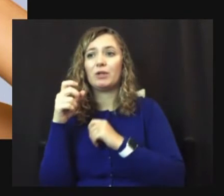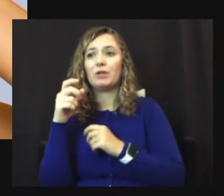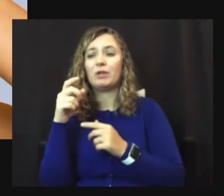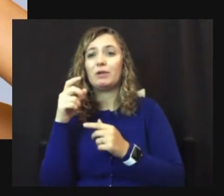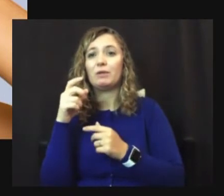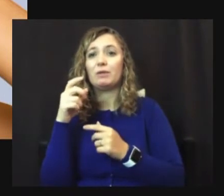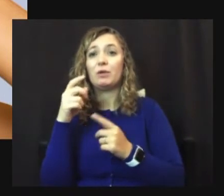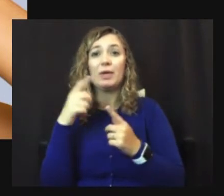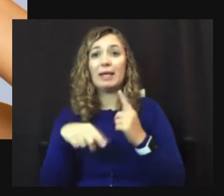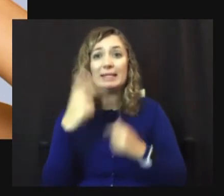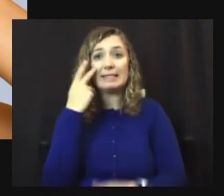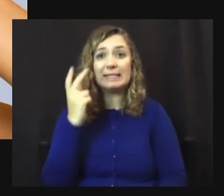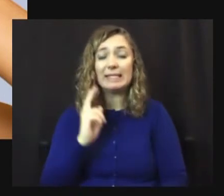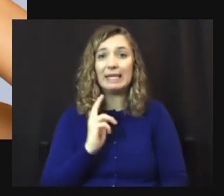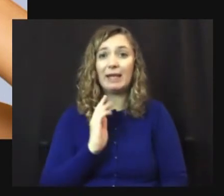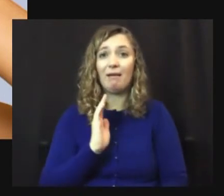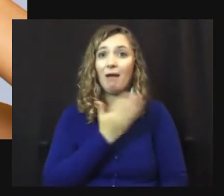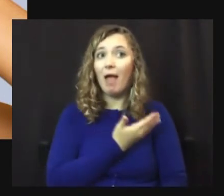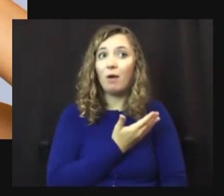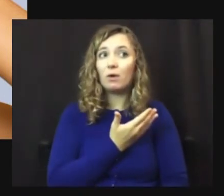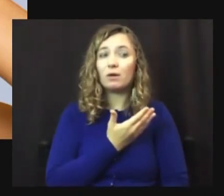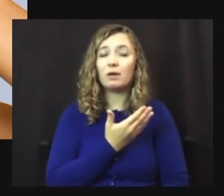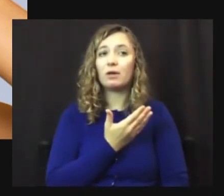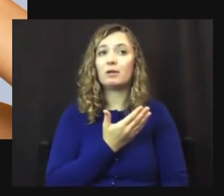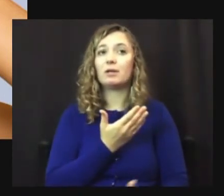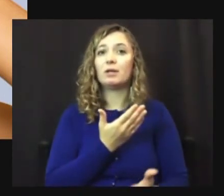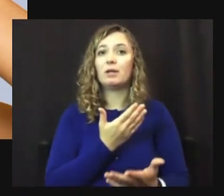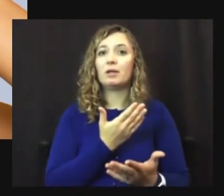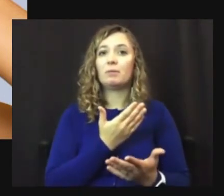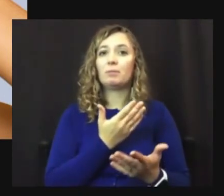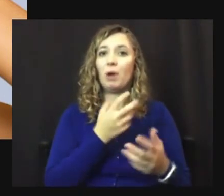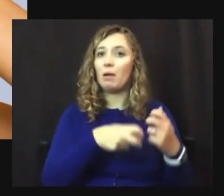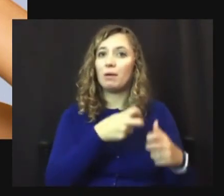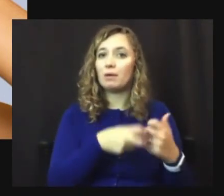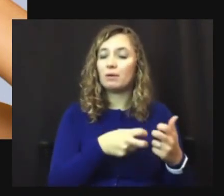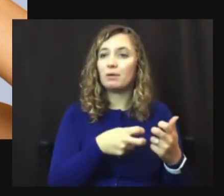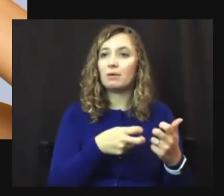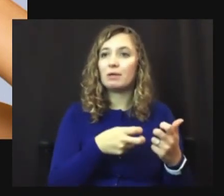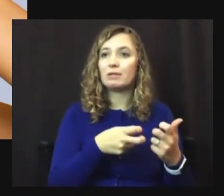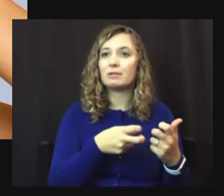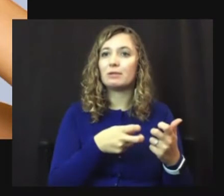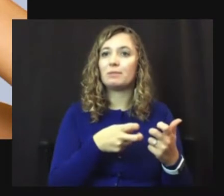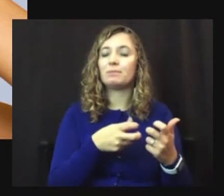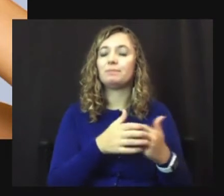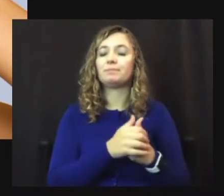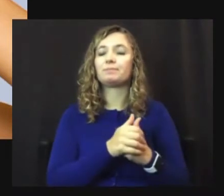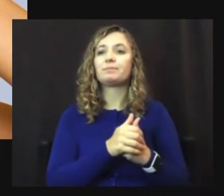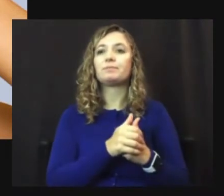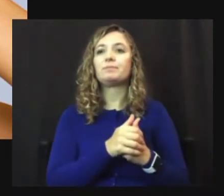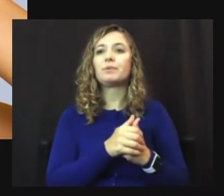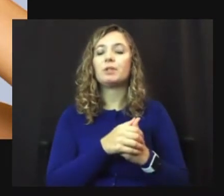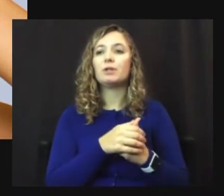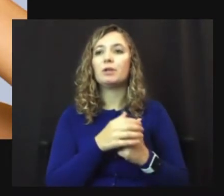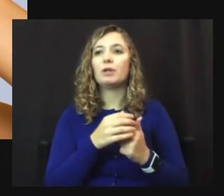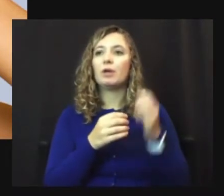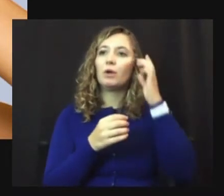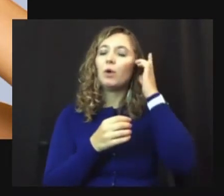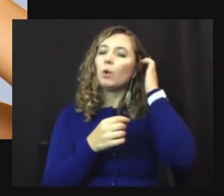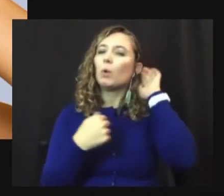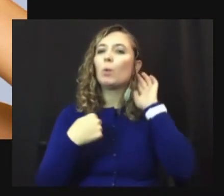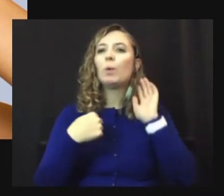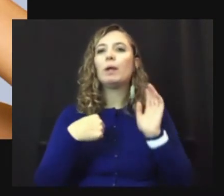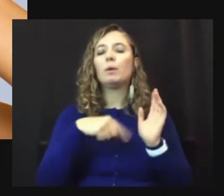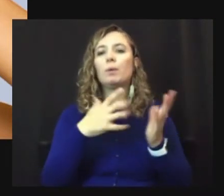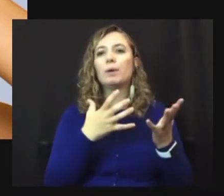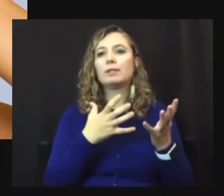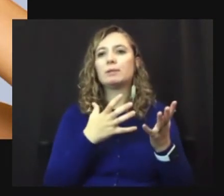are. You don't let us access community and learn about other autistics. And we don't want to because